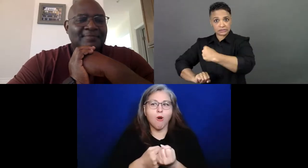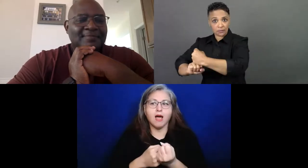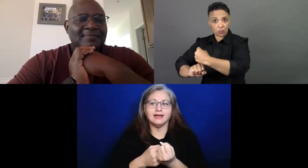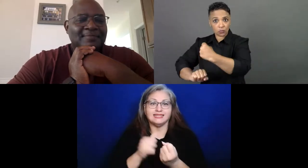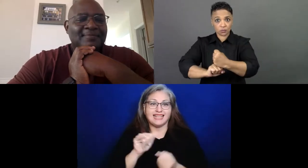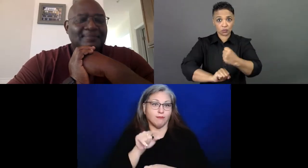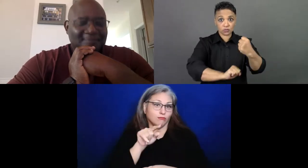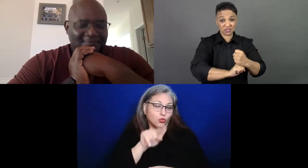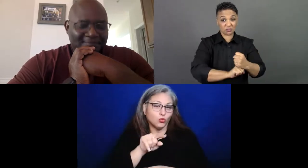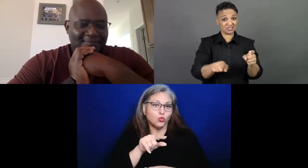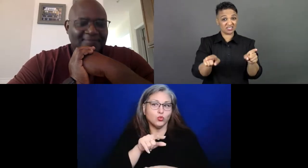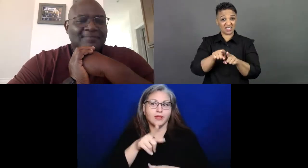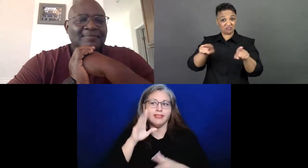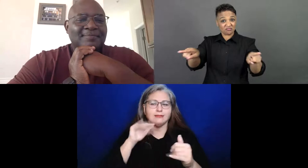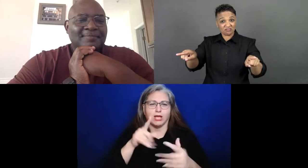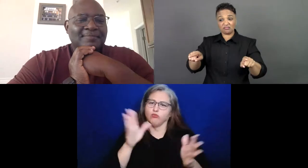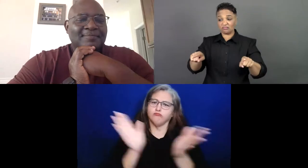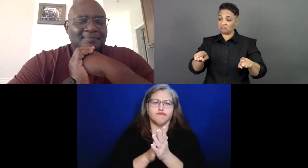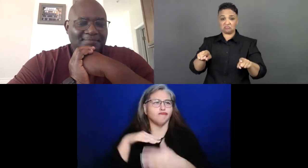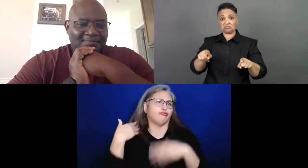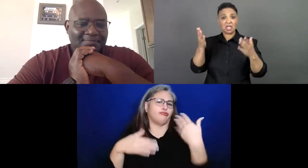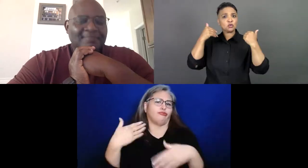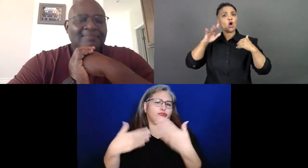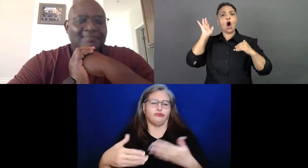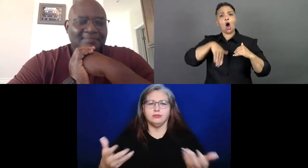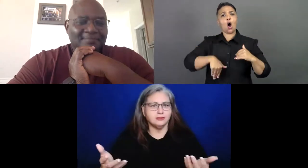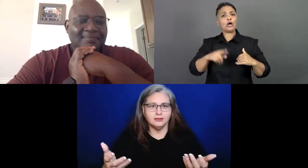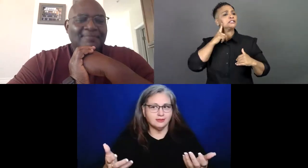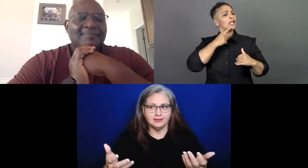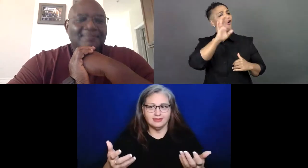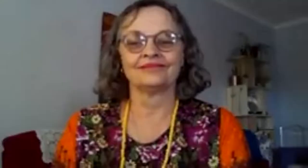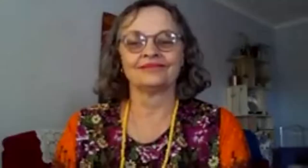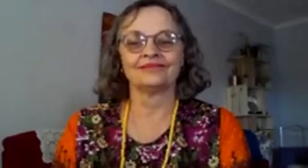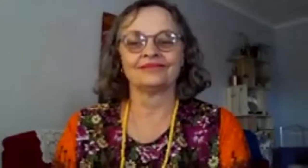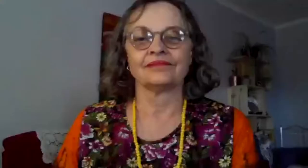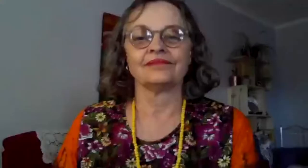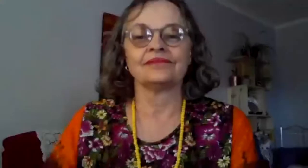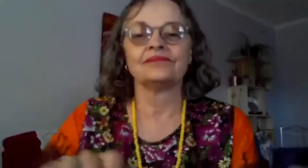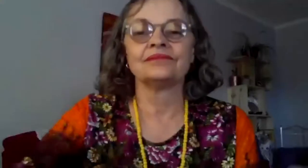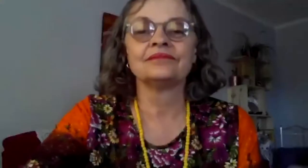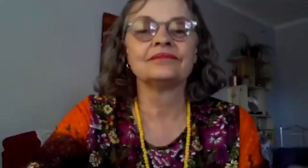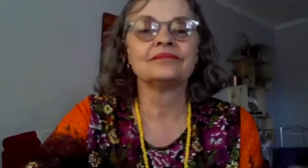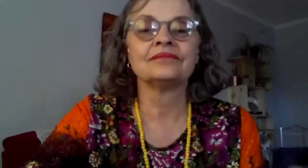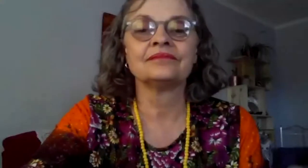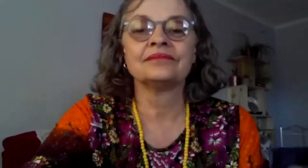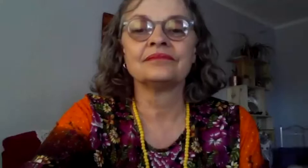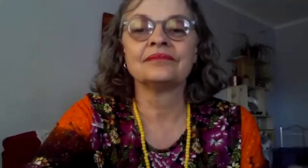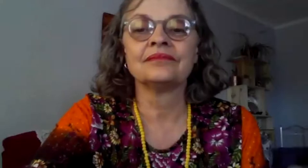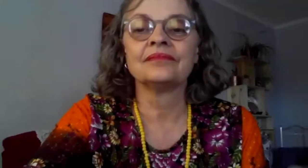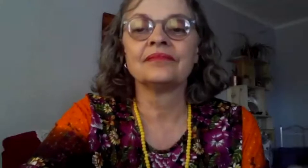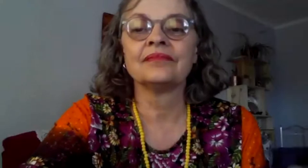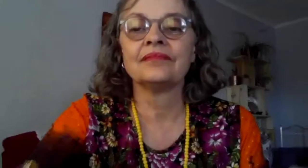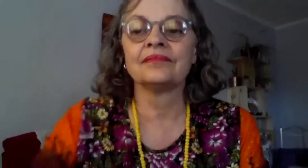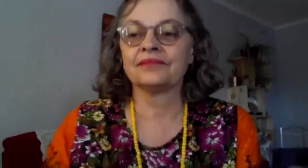like yourself. Expect you just go ahead, sign, no big deal, because they grew